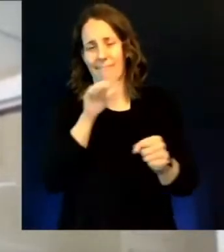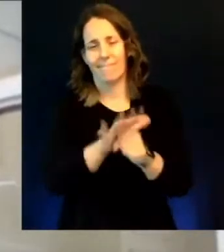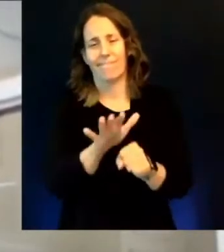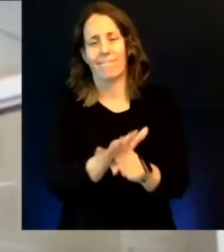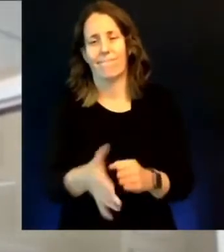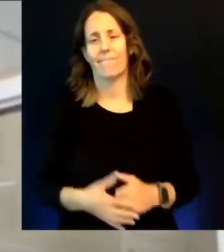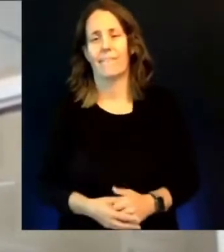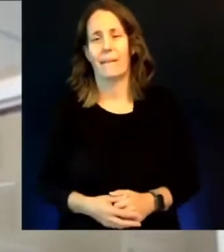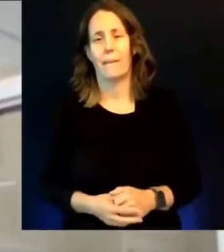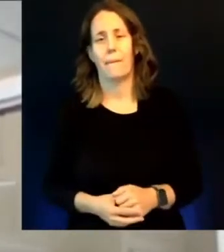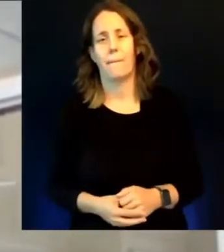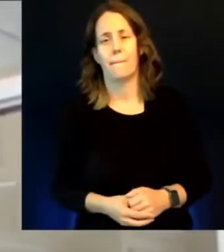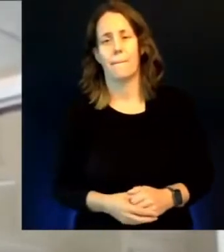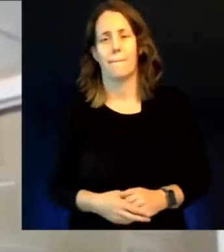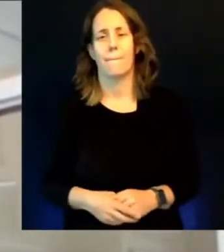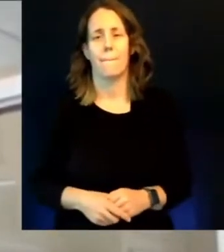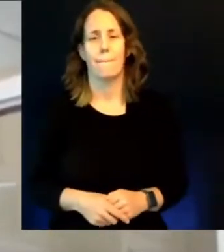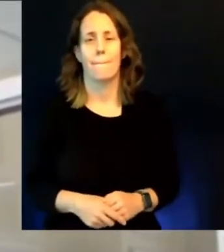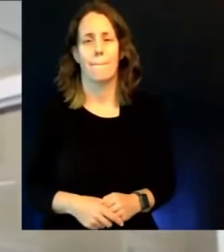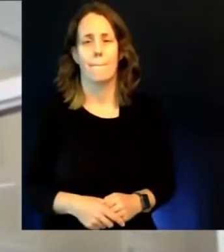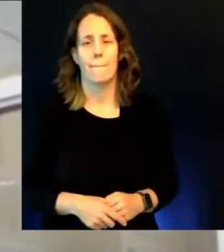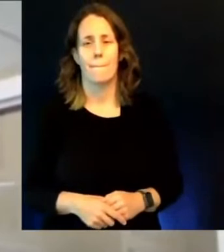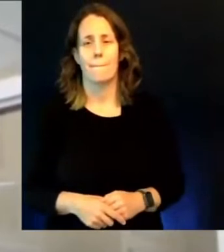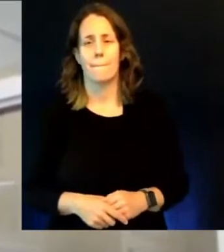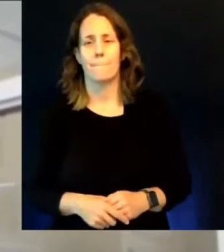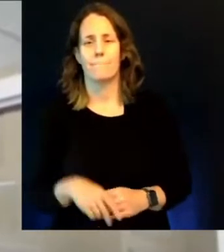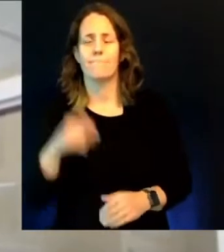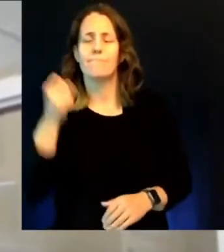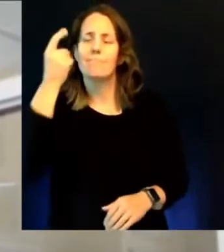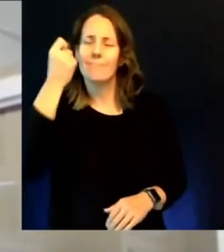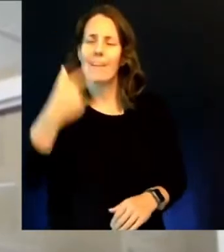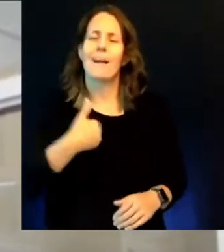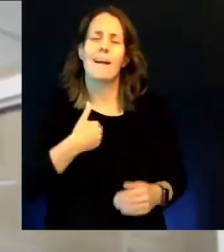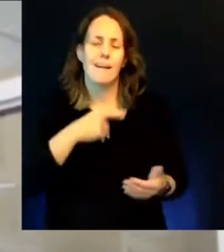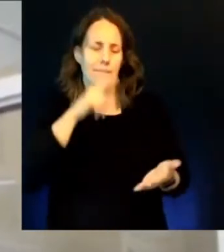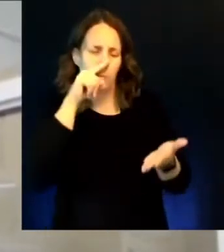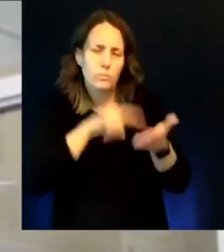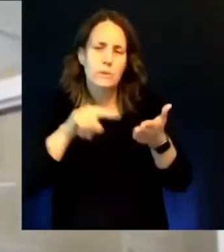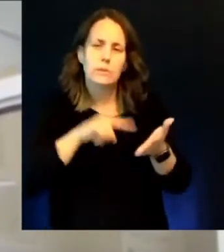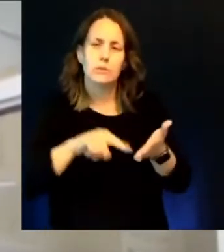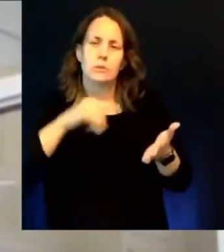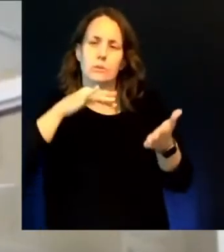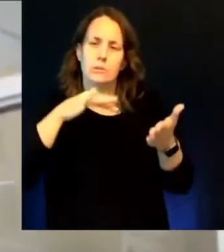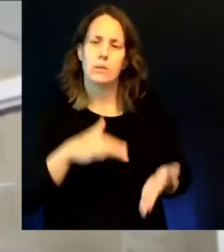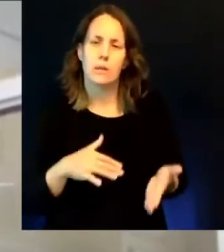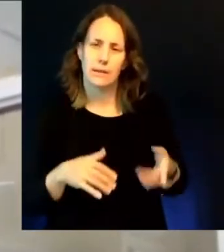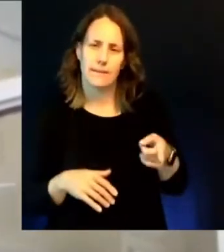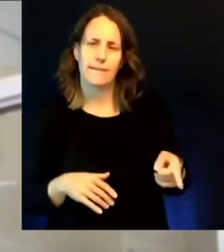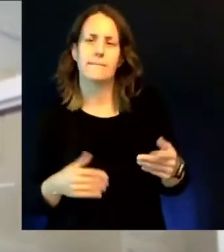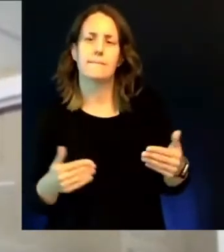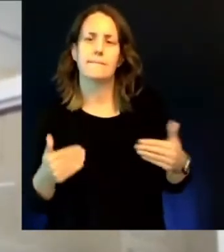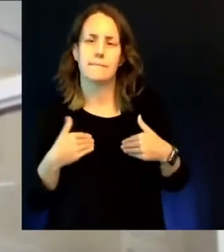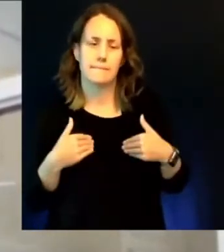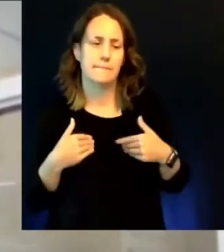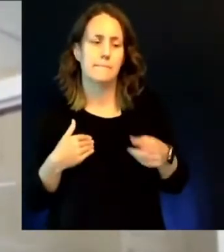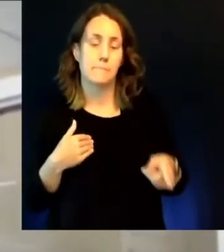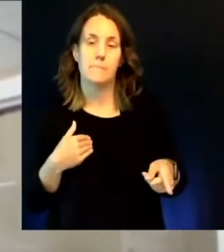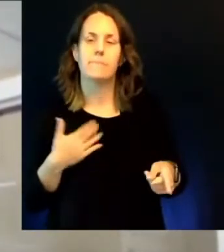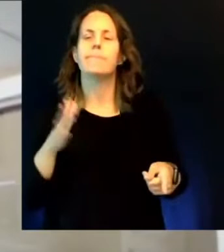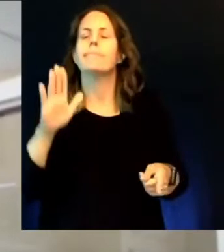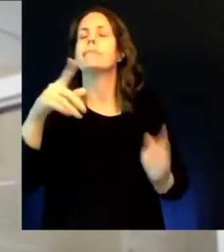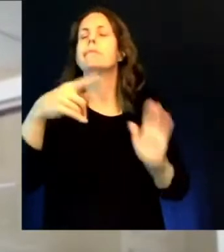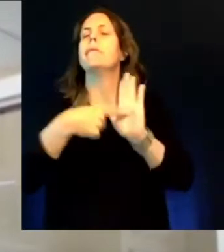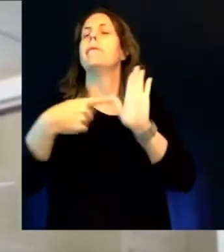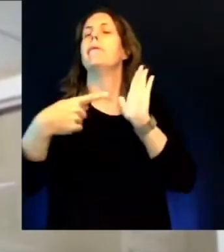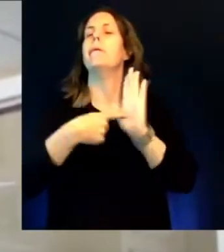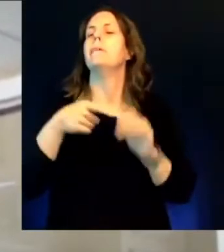biases. And there are studies like that looking in, for example, long-term care facilities where testing happens as a matter of routine. So it takes away some of